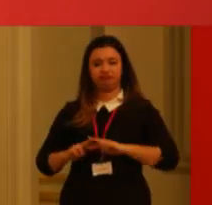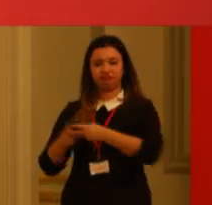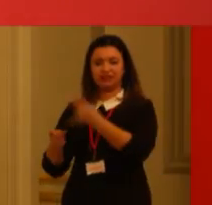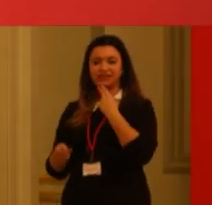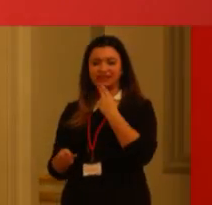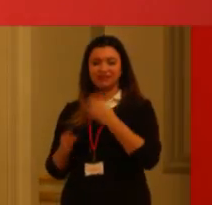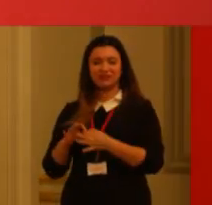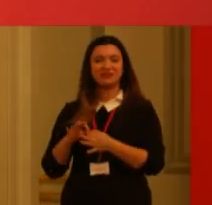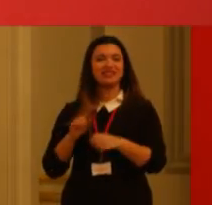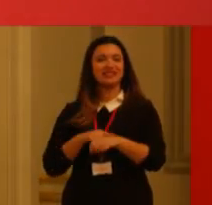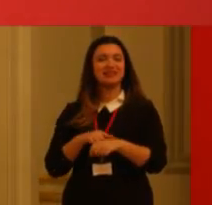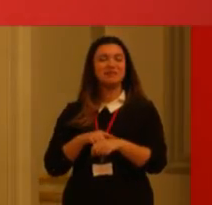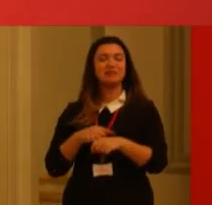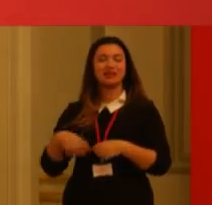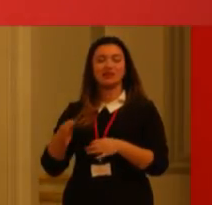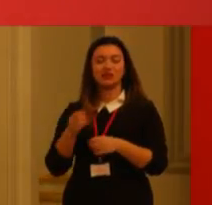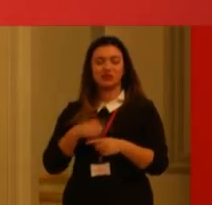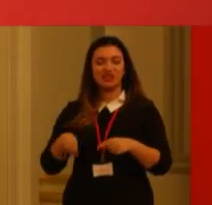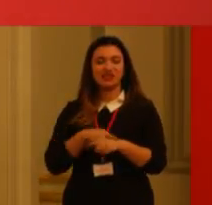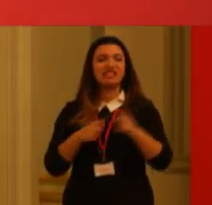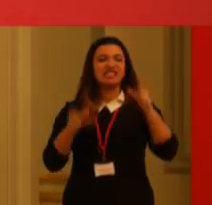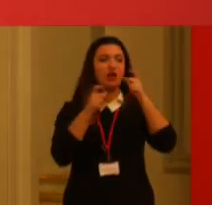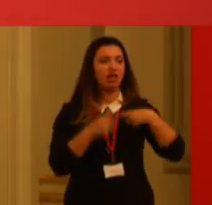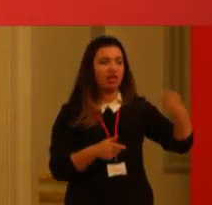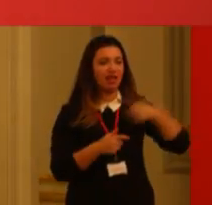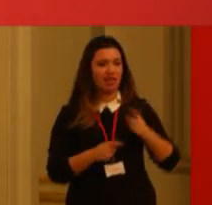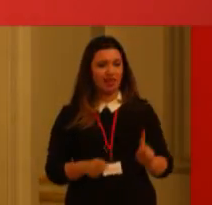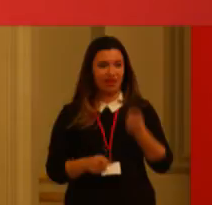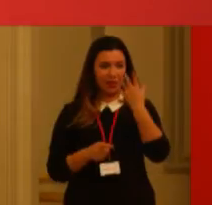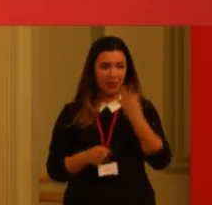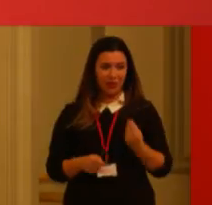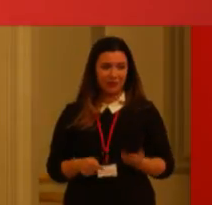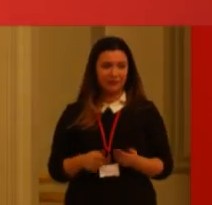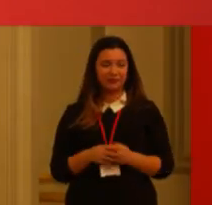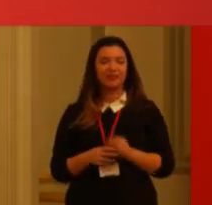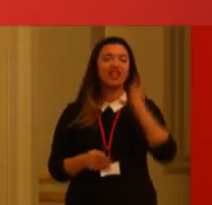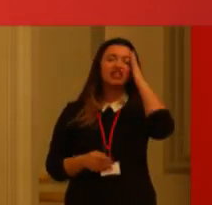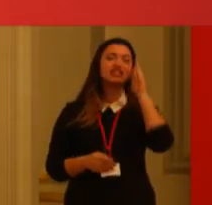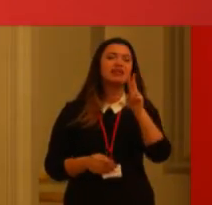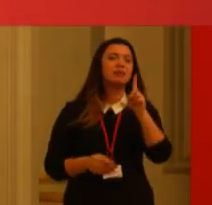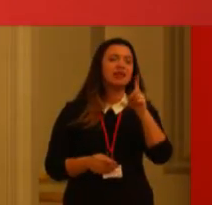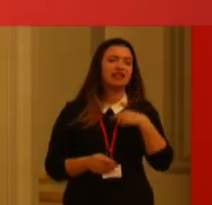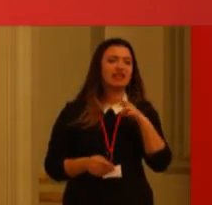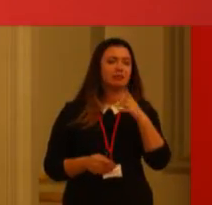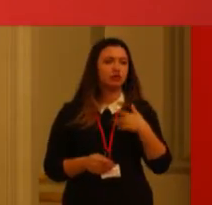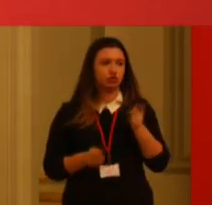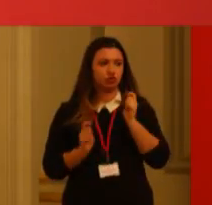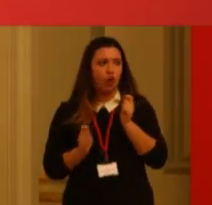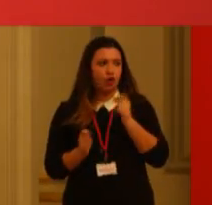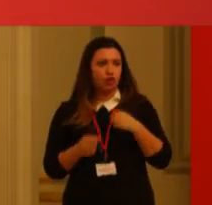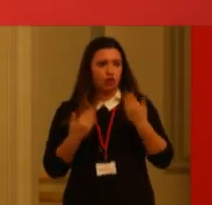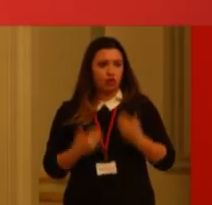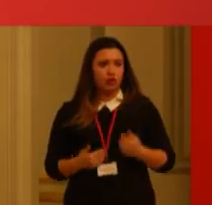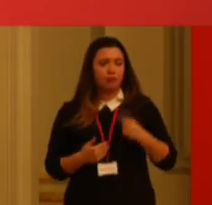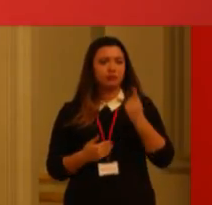right to have abortion in Turkey, but then again, they are confronted with difficulties. The same rule applies to transgender surgeries. In